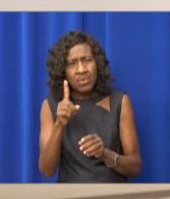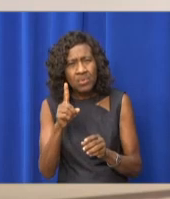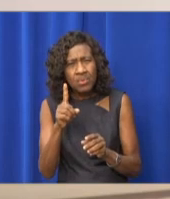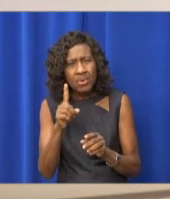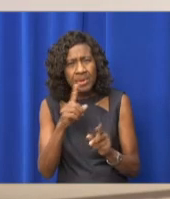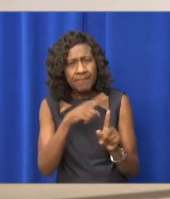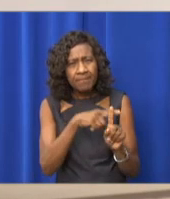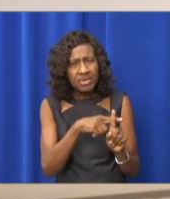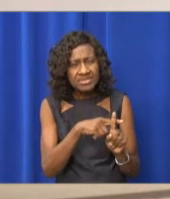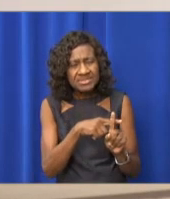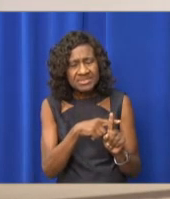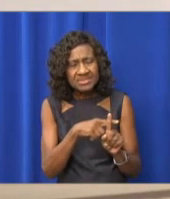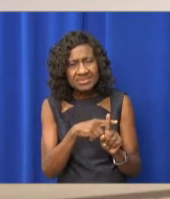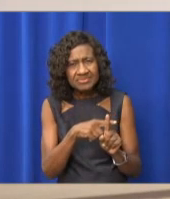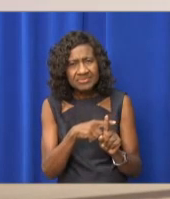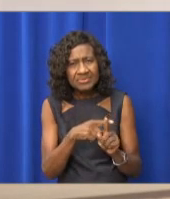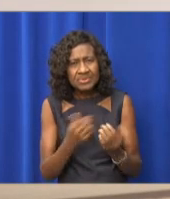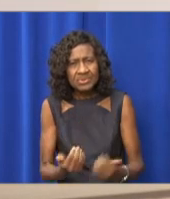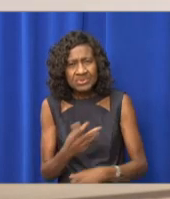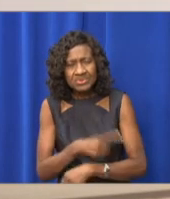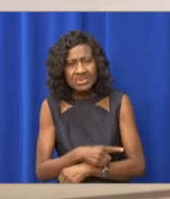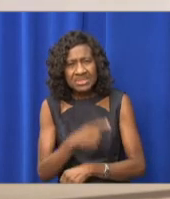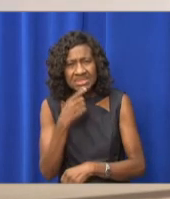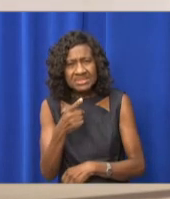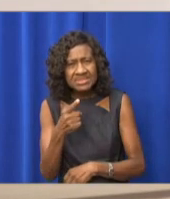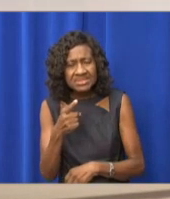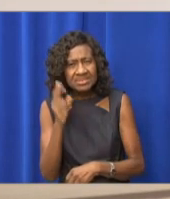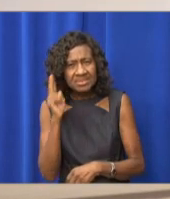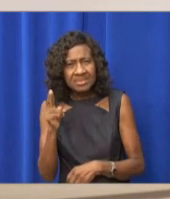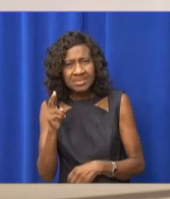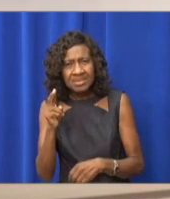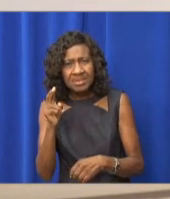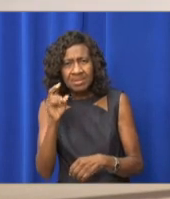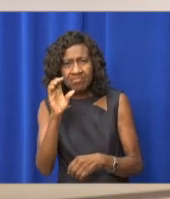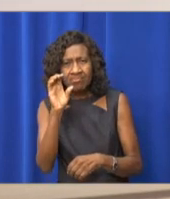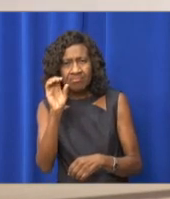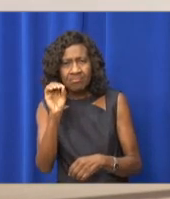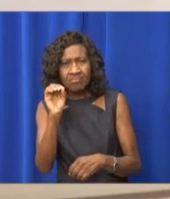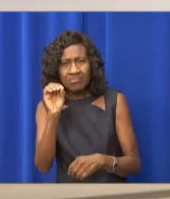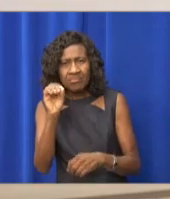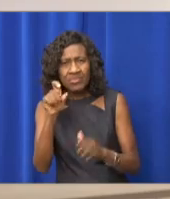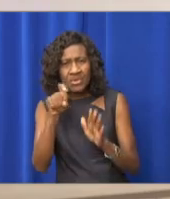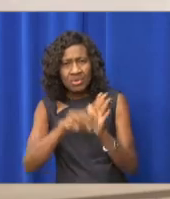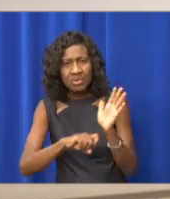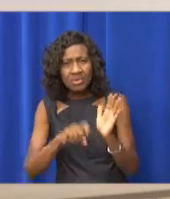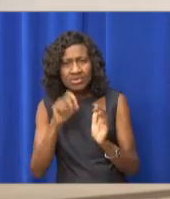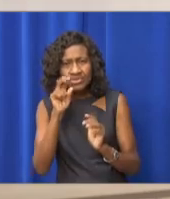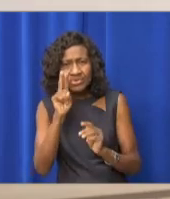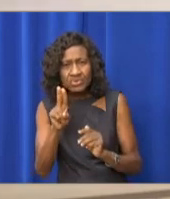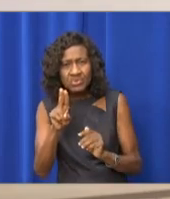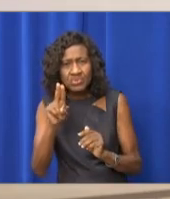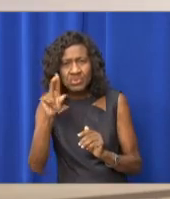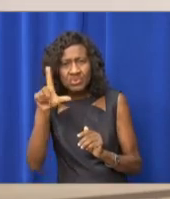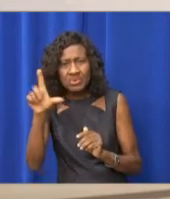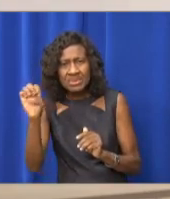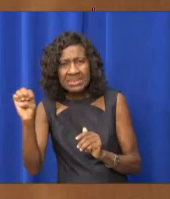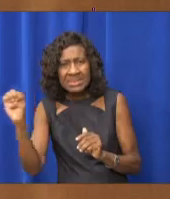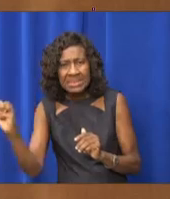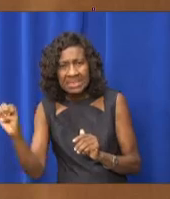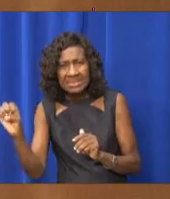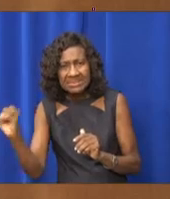saw Cost You Less announce that one of their employees had tested positive. Is this the same case, or is this something